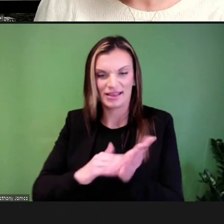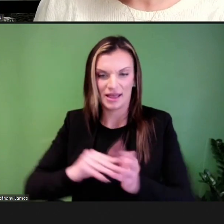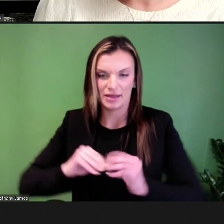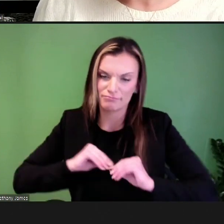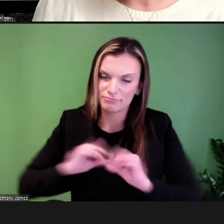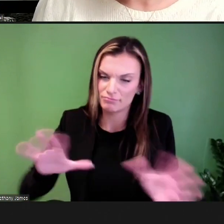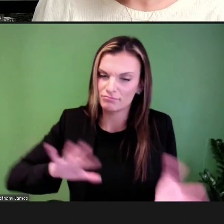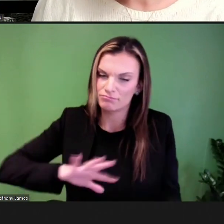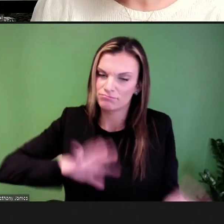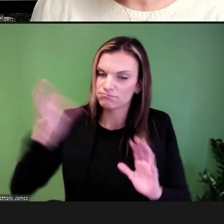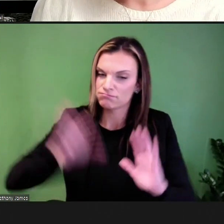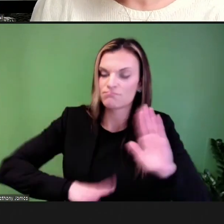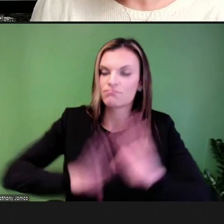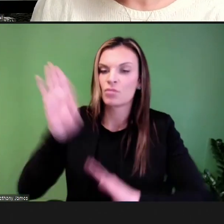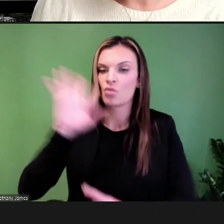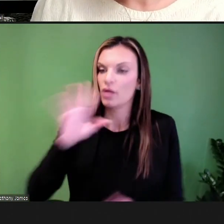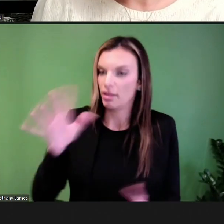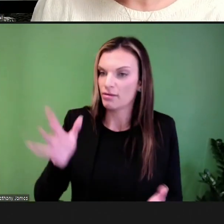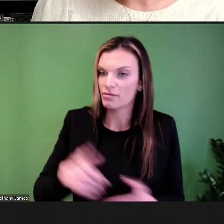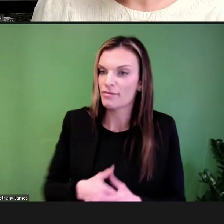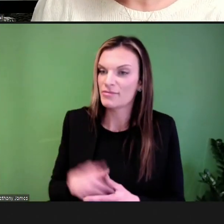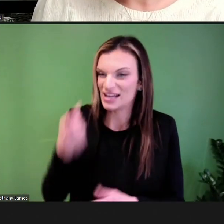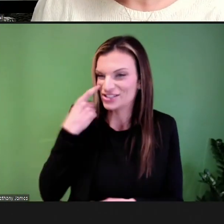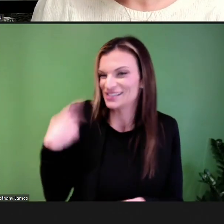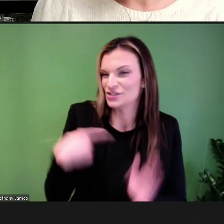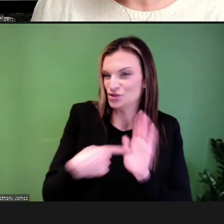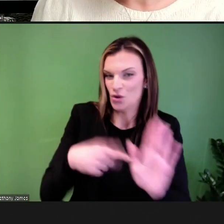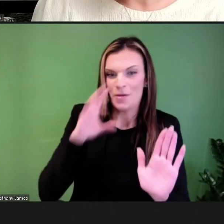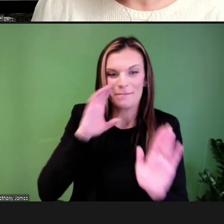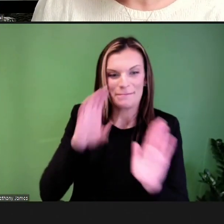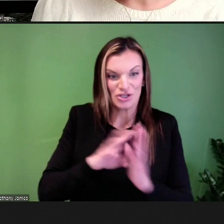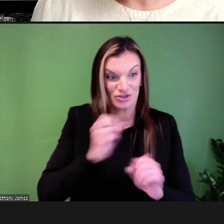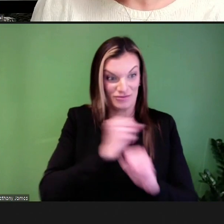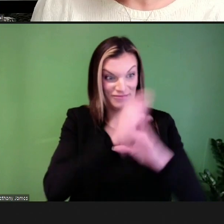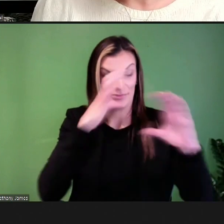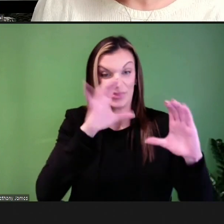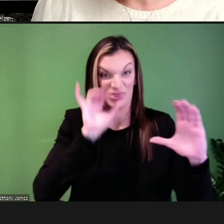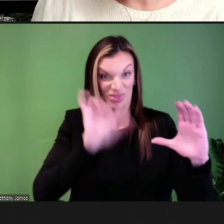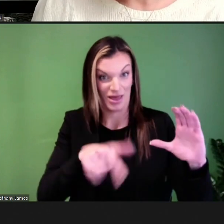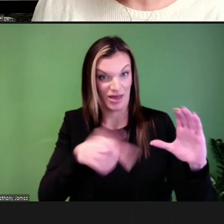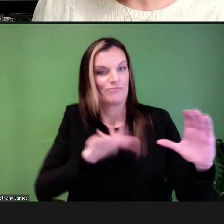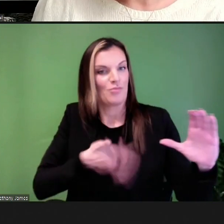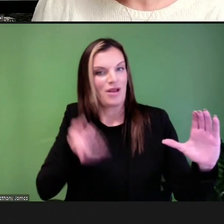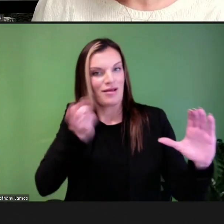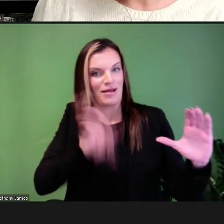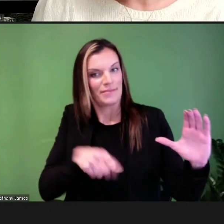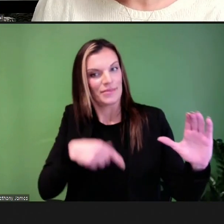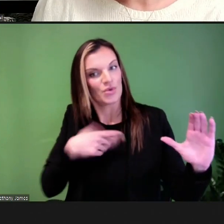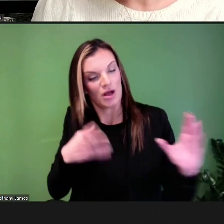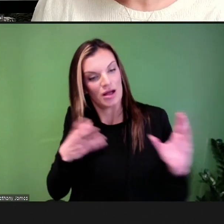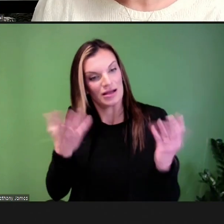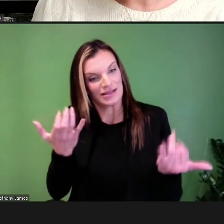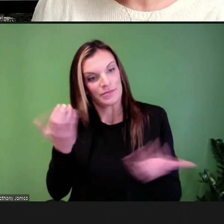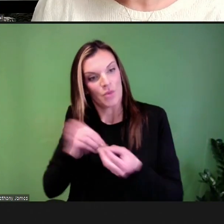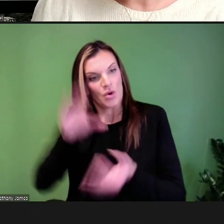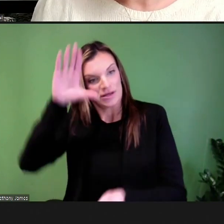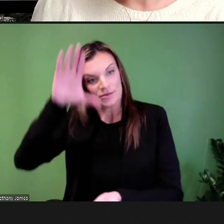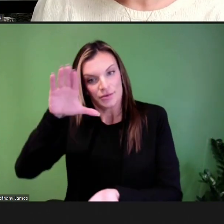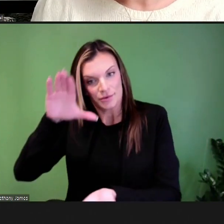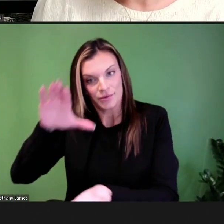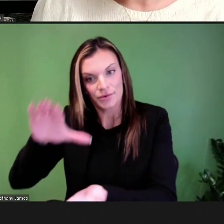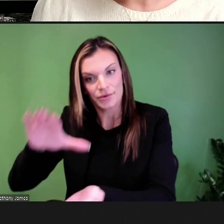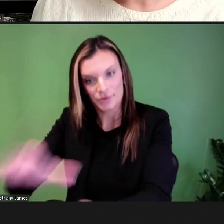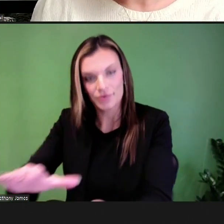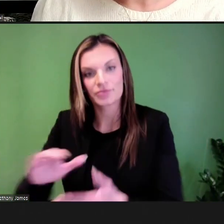case scenarios that I showed you. So we have a choice to make. Do we want to work on bringing that peak down, or do we just want to let this Omicron